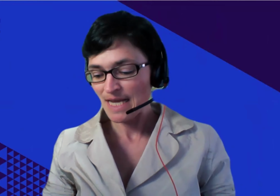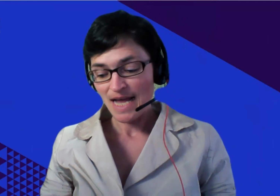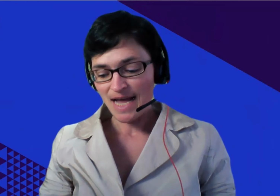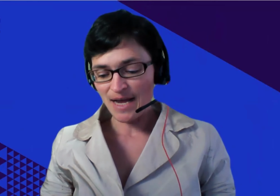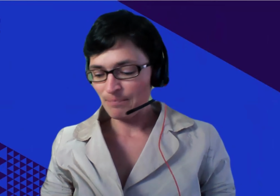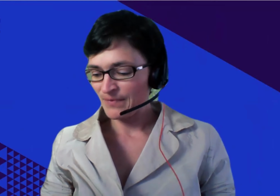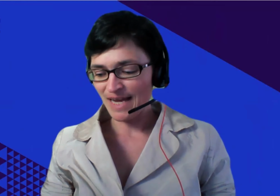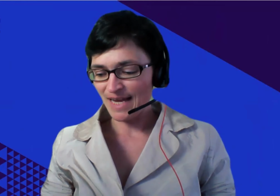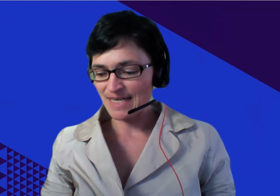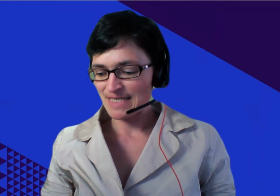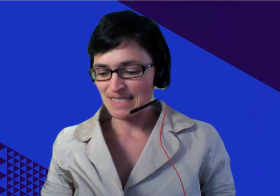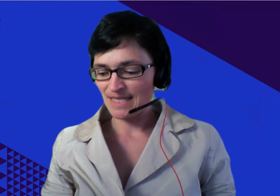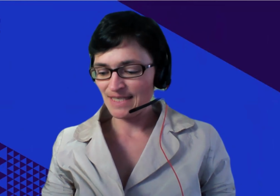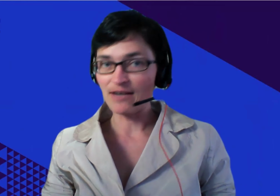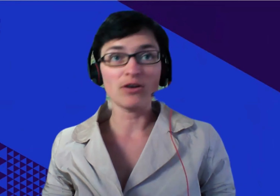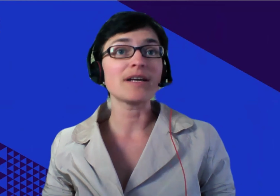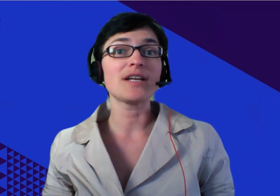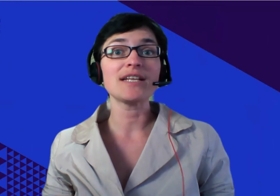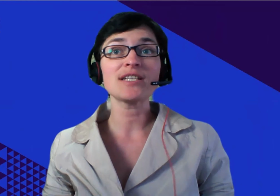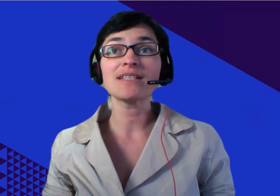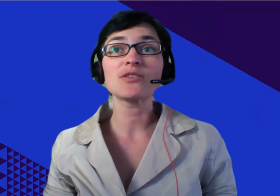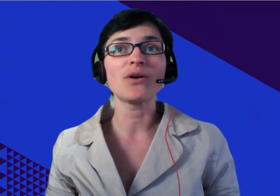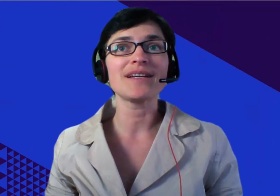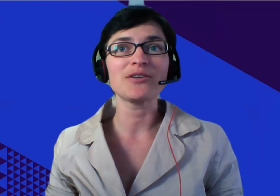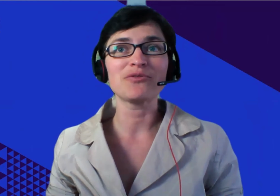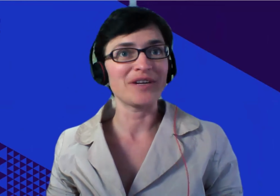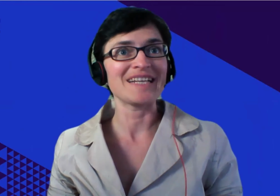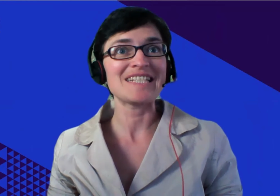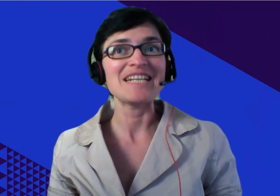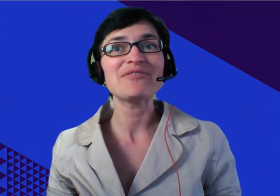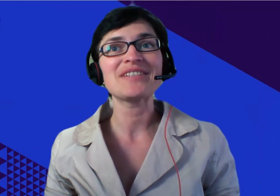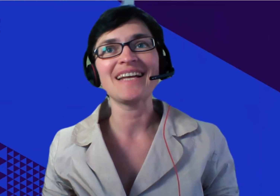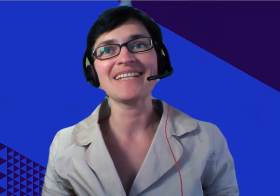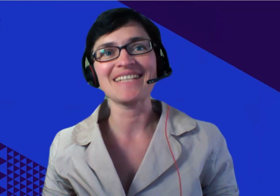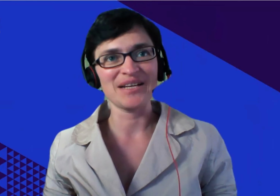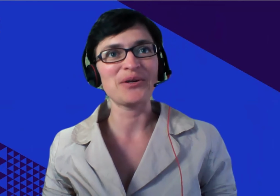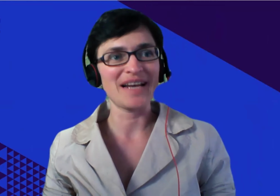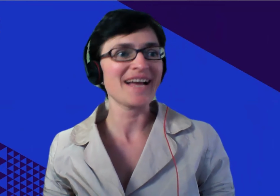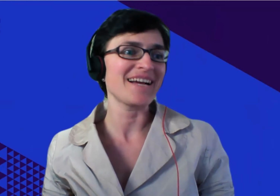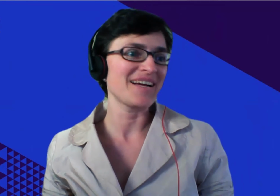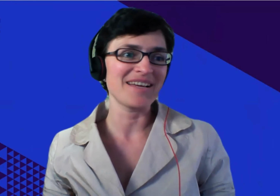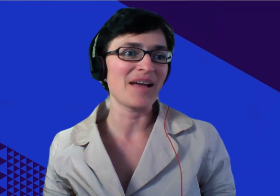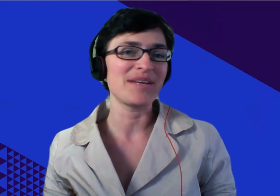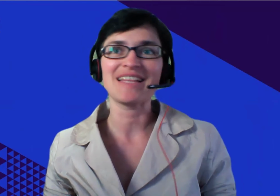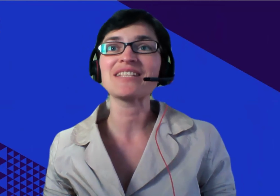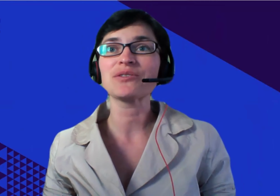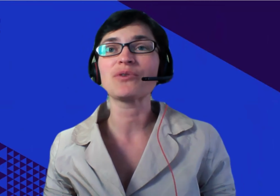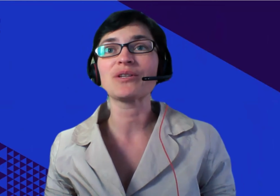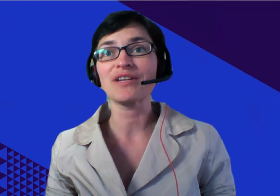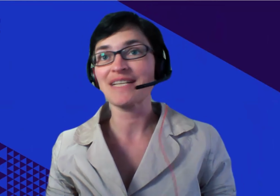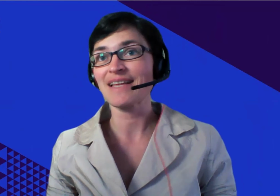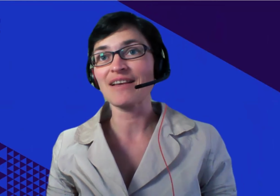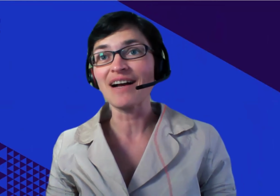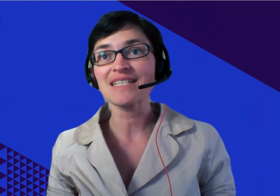communities. And yeah, congratulations to all that you've already achieved, and good luck. I mean, thanks also